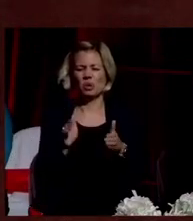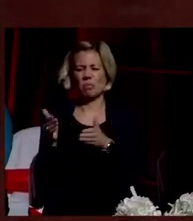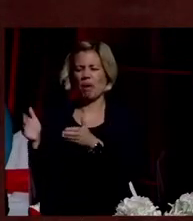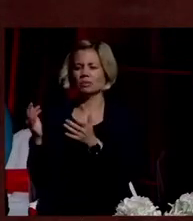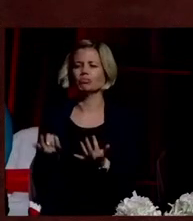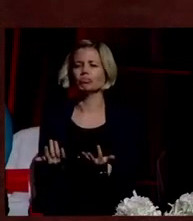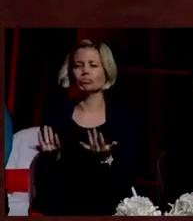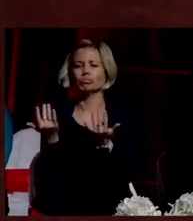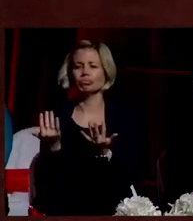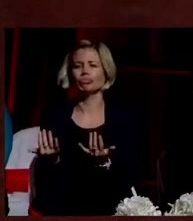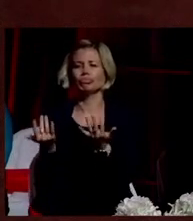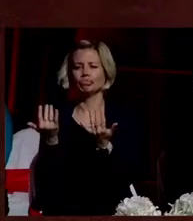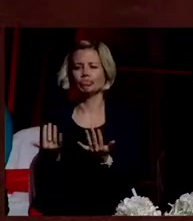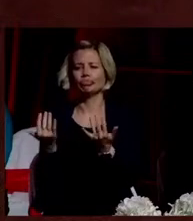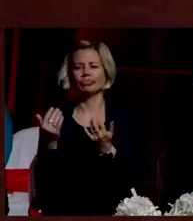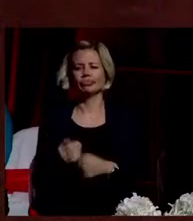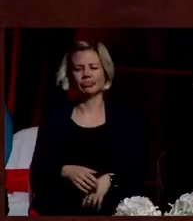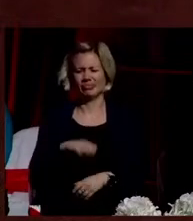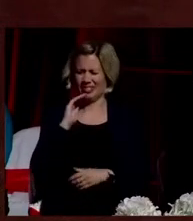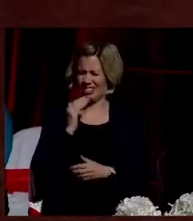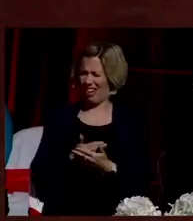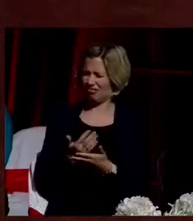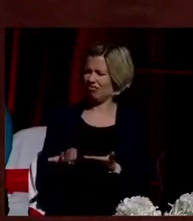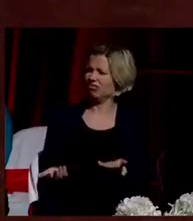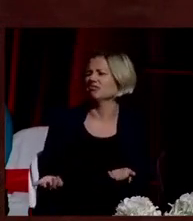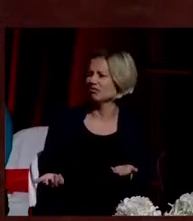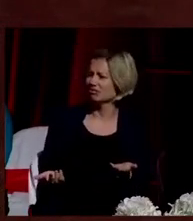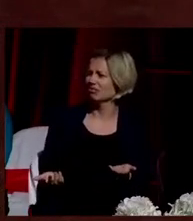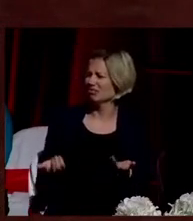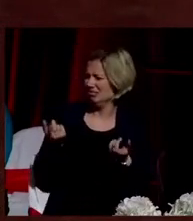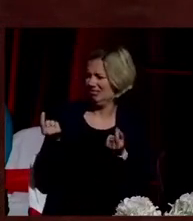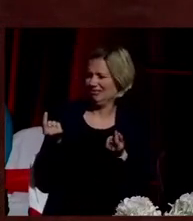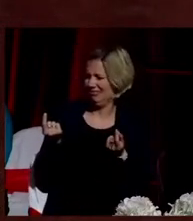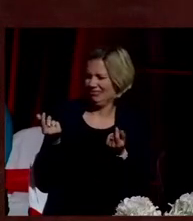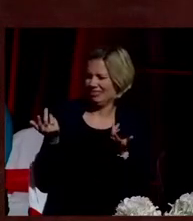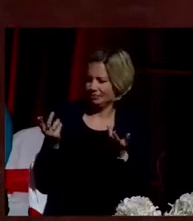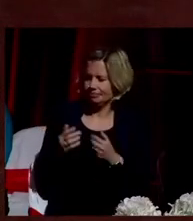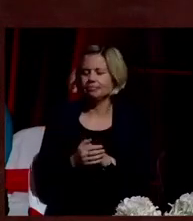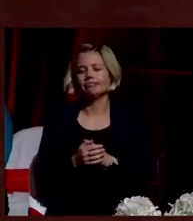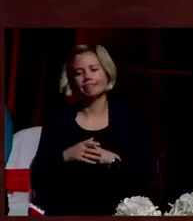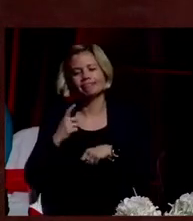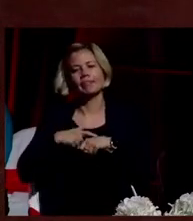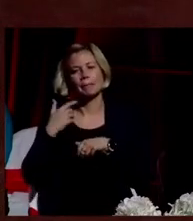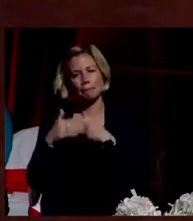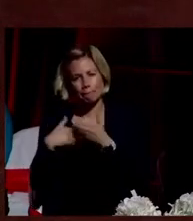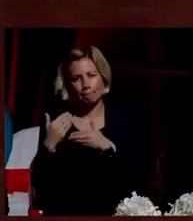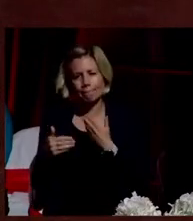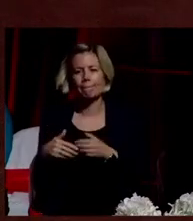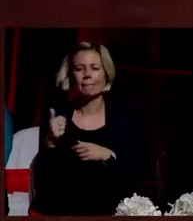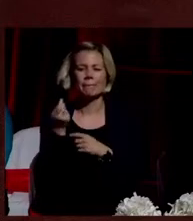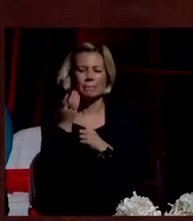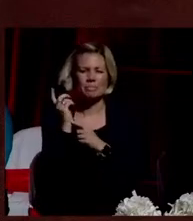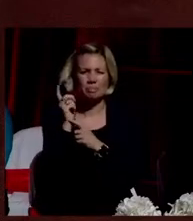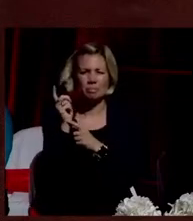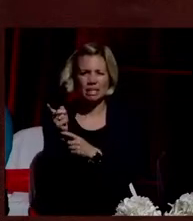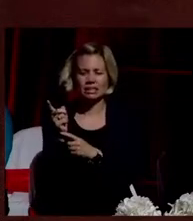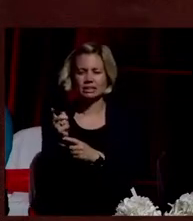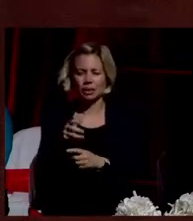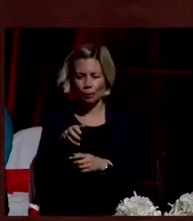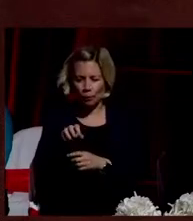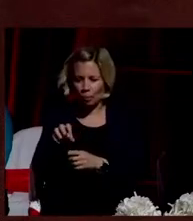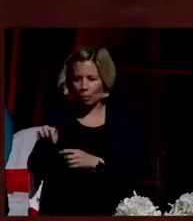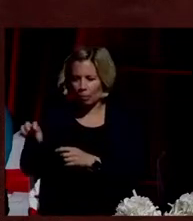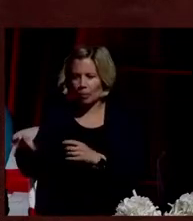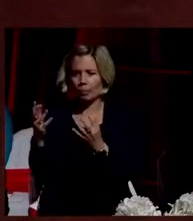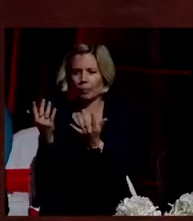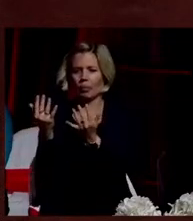groaned impatiently waiting, wondering what he was doing. After several minutes, he turned off the burners and he took the potatoes out of